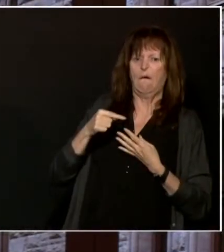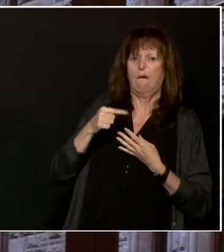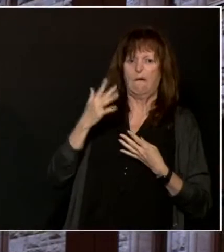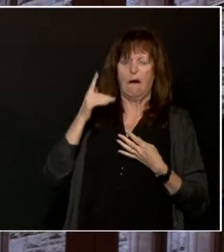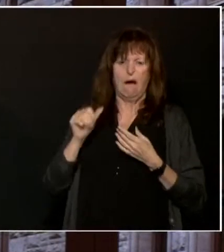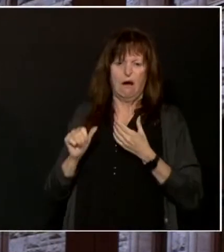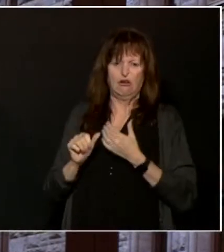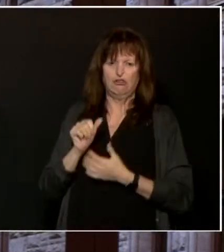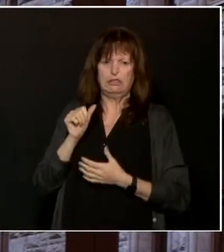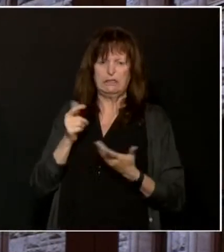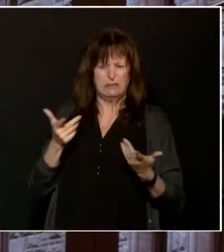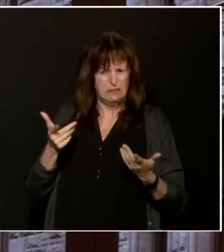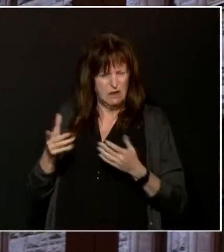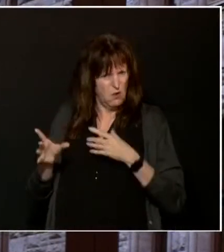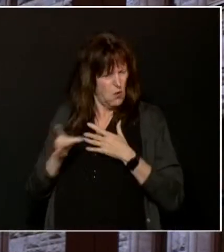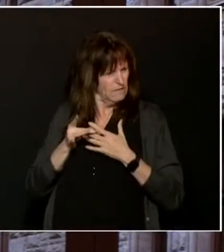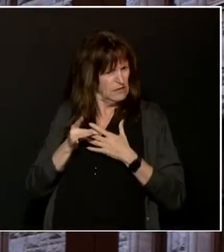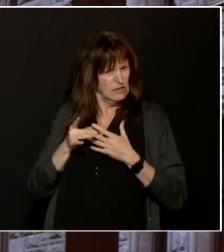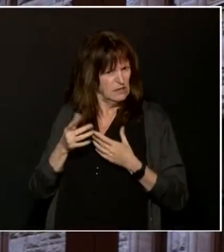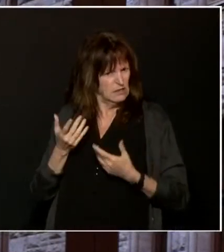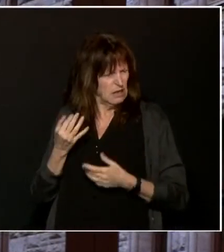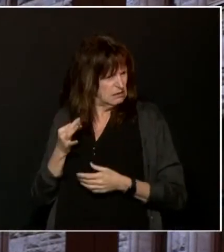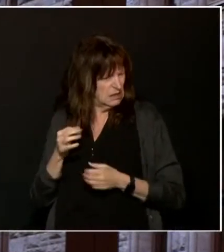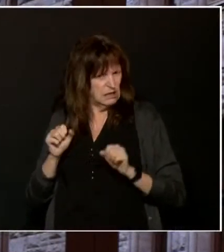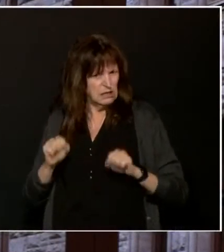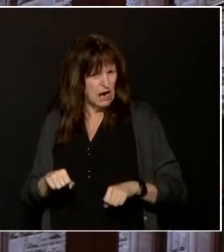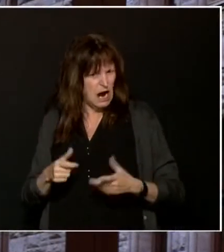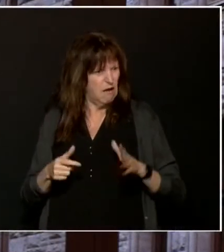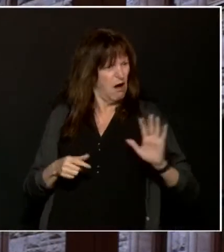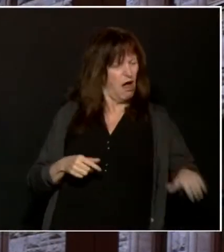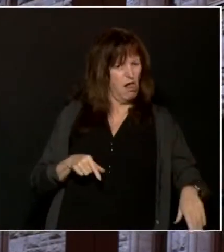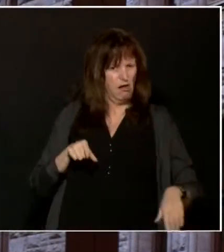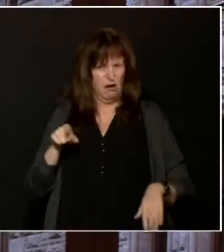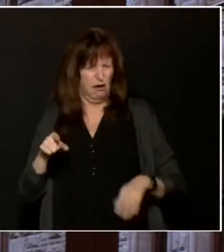not something any of us want. Overall,